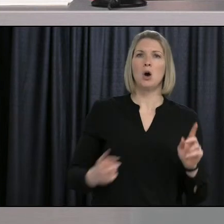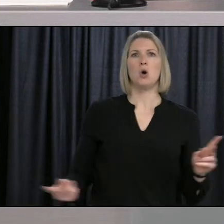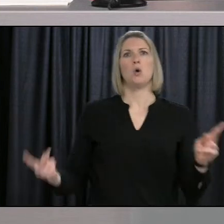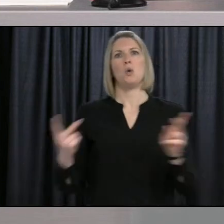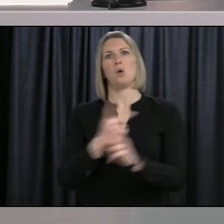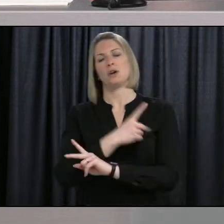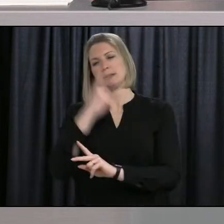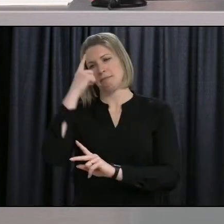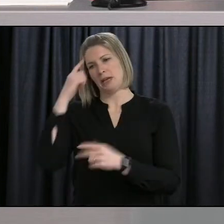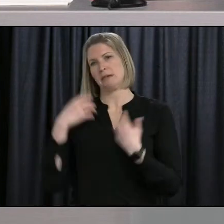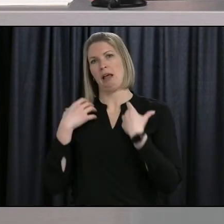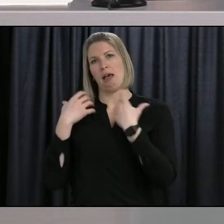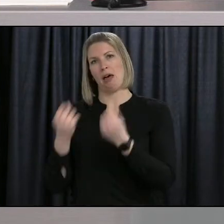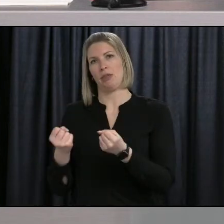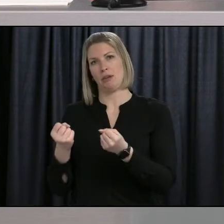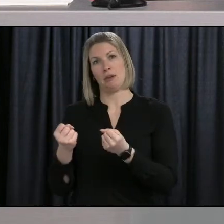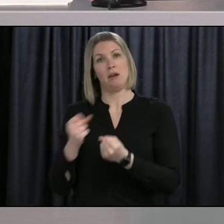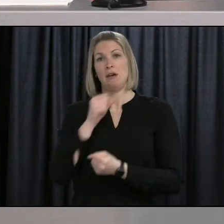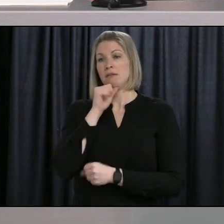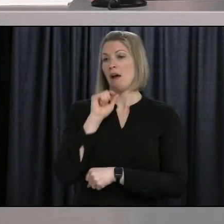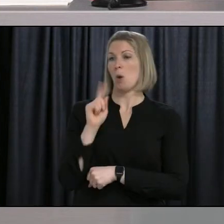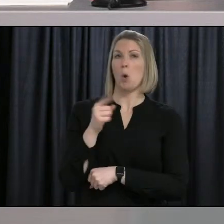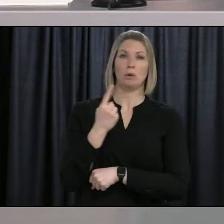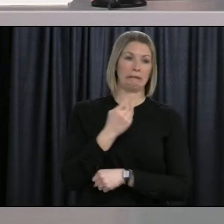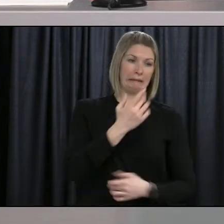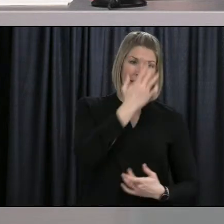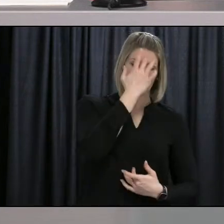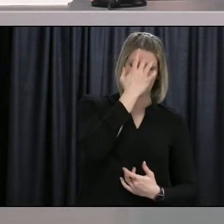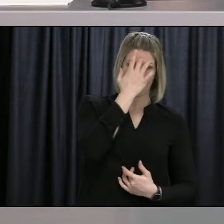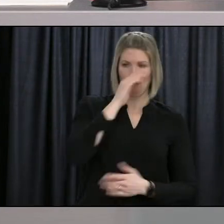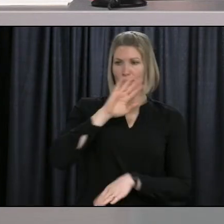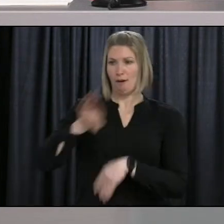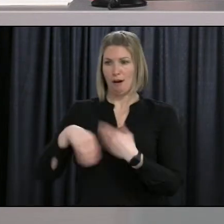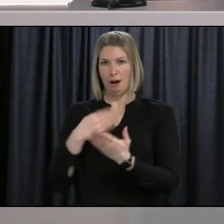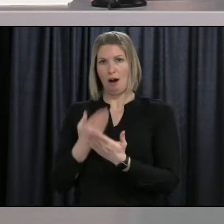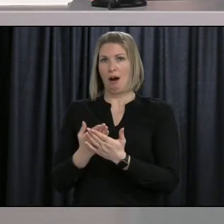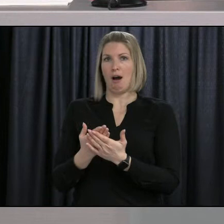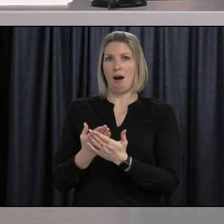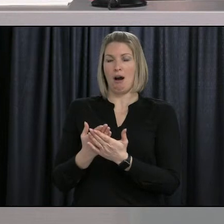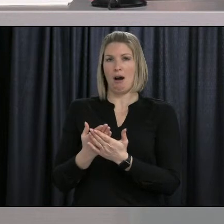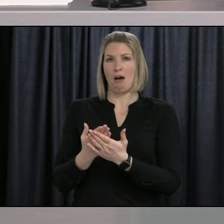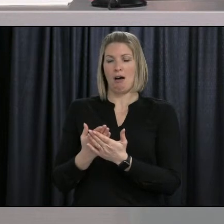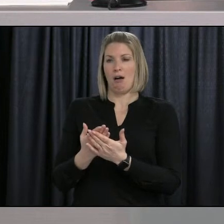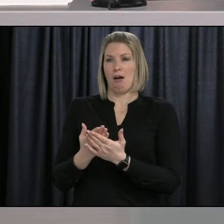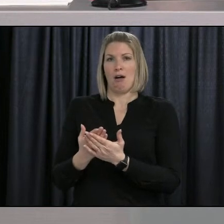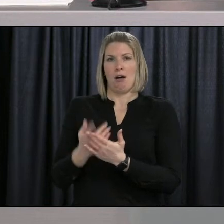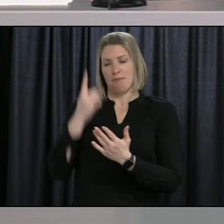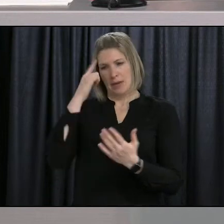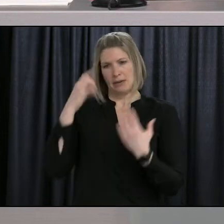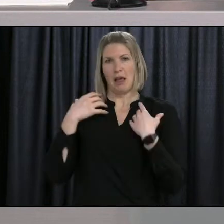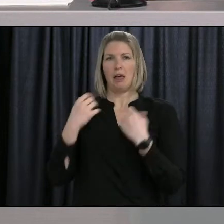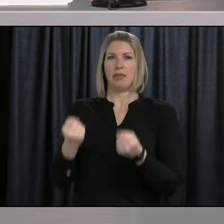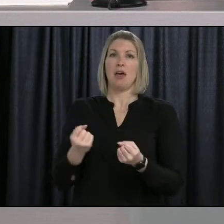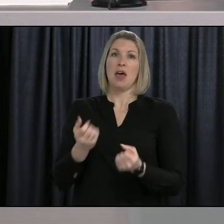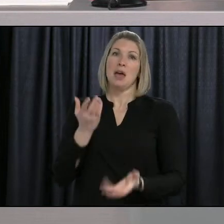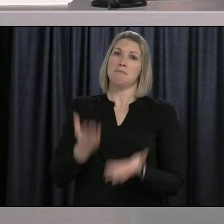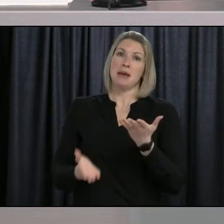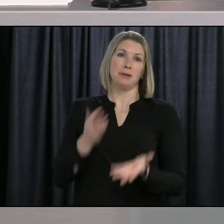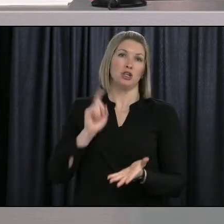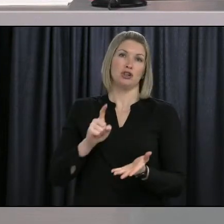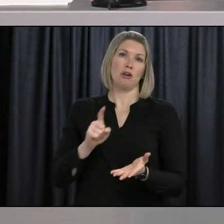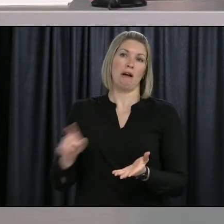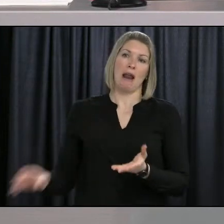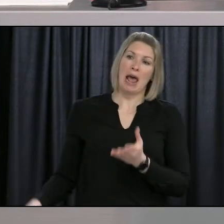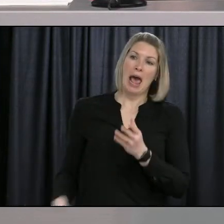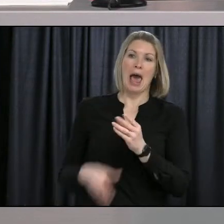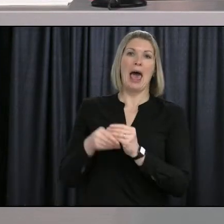mental health, and everyone, not just people who are infected or whatever. But so, is it time to add a member to your panel? Maybe subtract one? Add